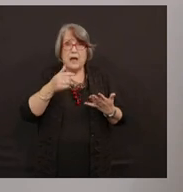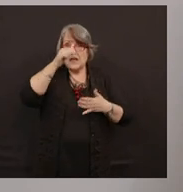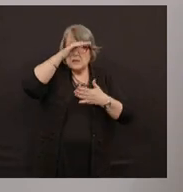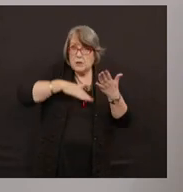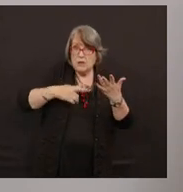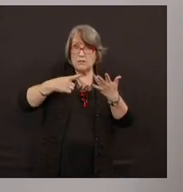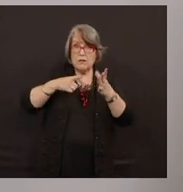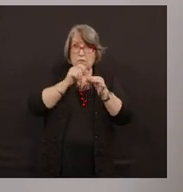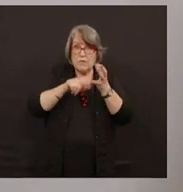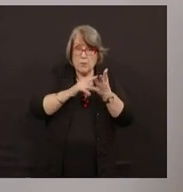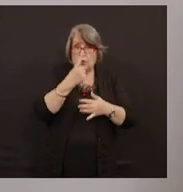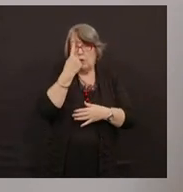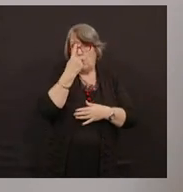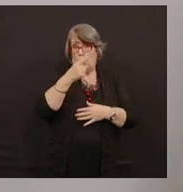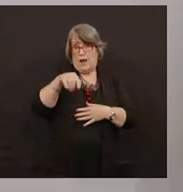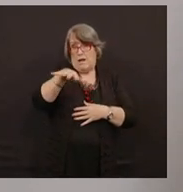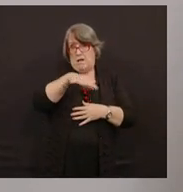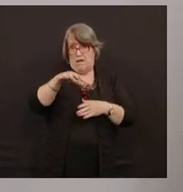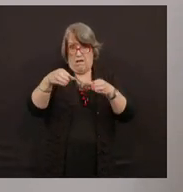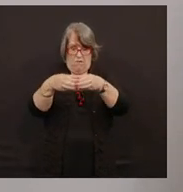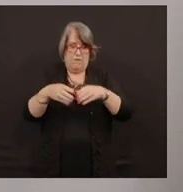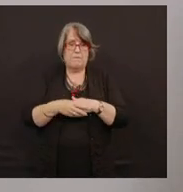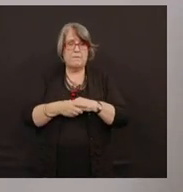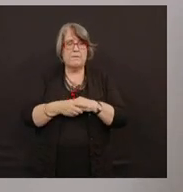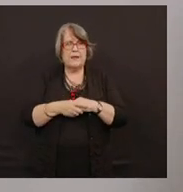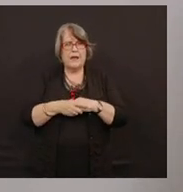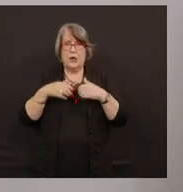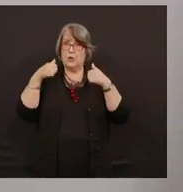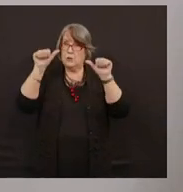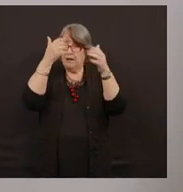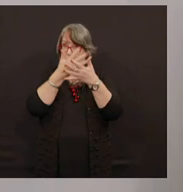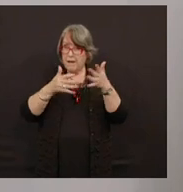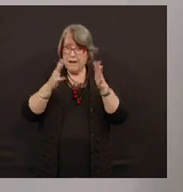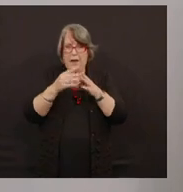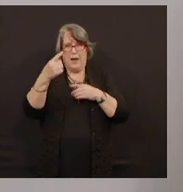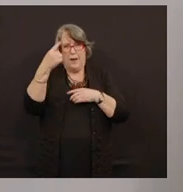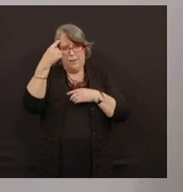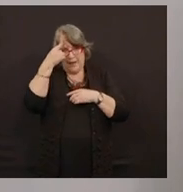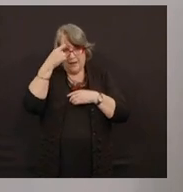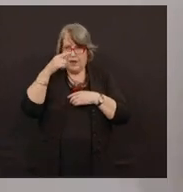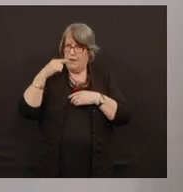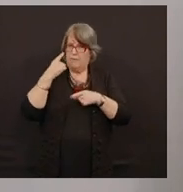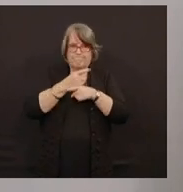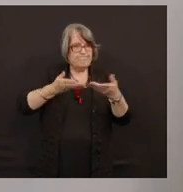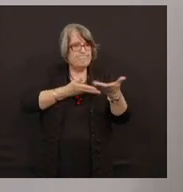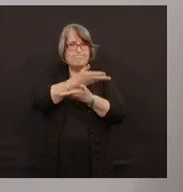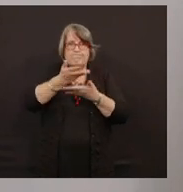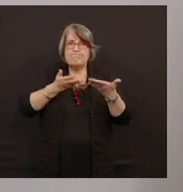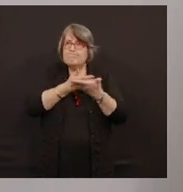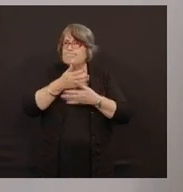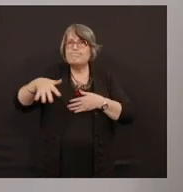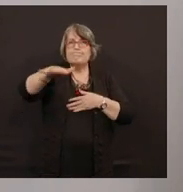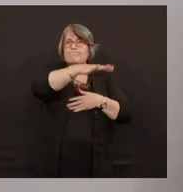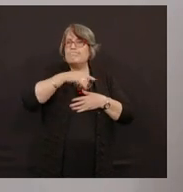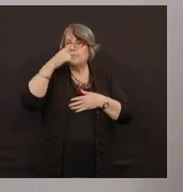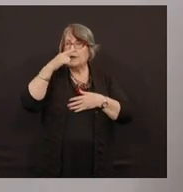experience of abuse in one sector. To achieve that, we really need to think about our public discourse. We need to think about